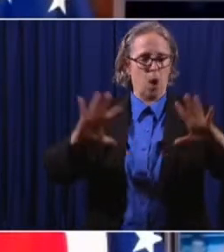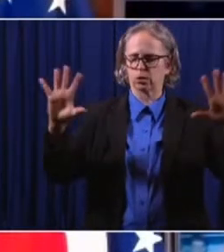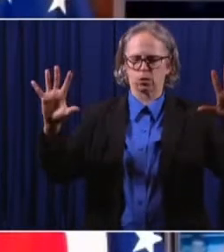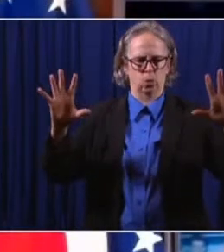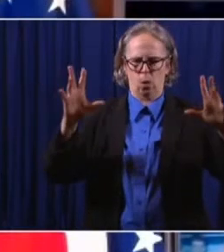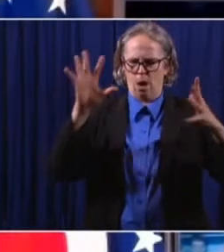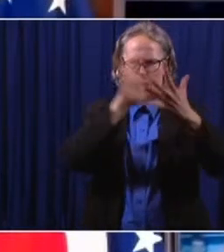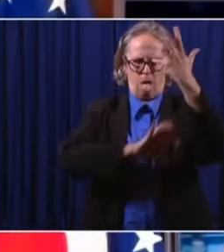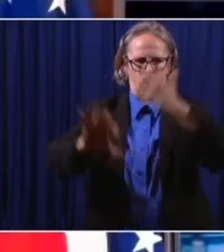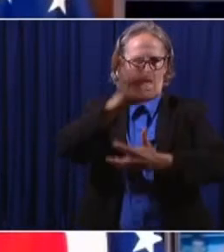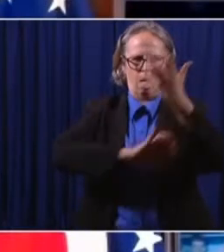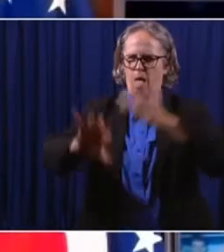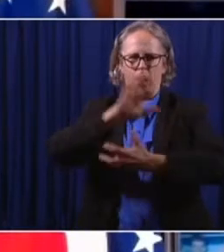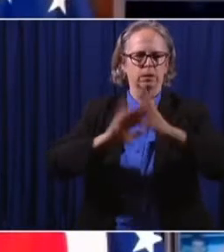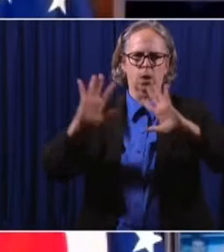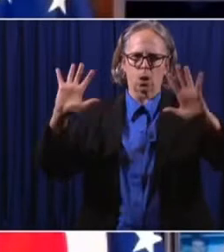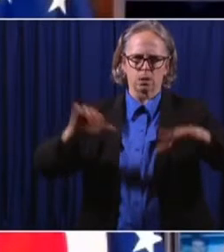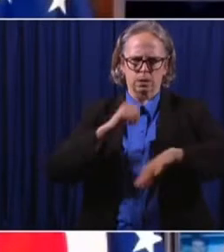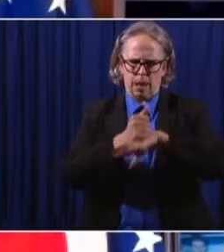for these